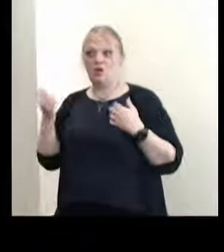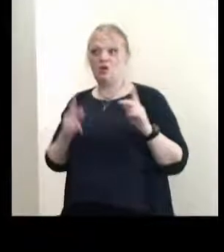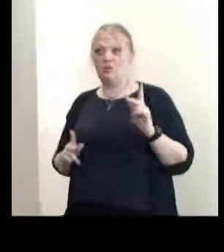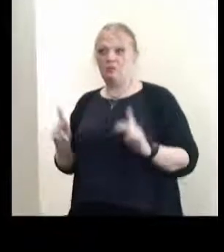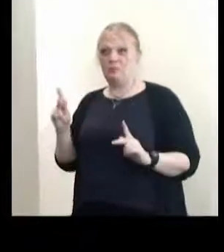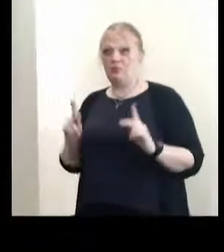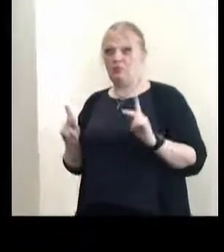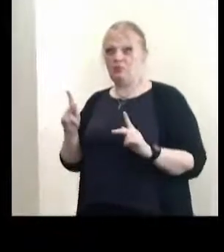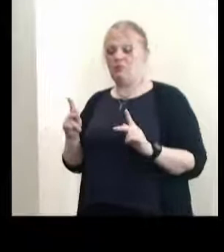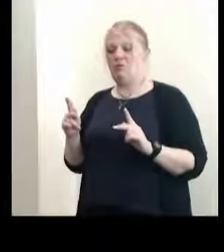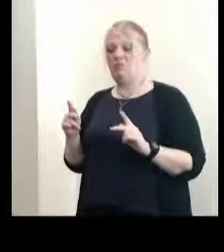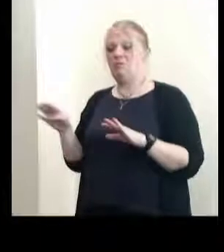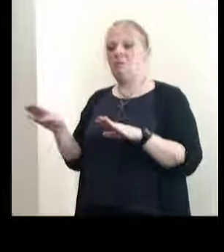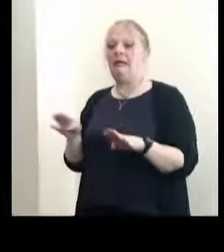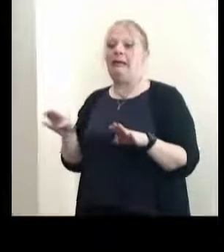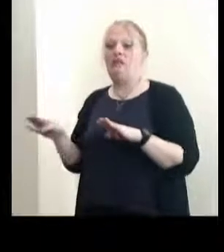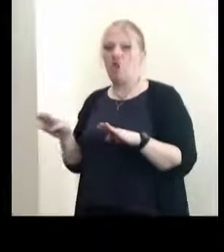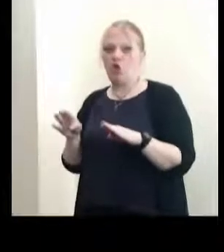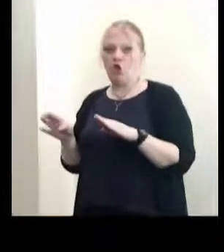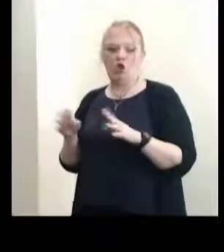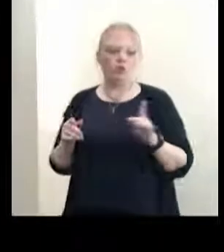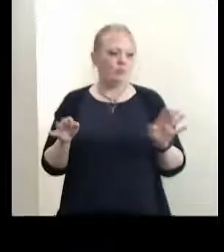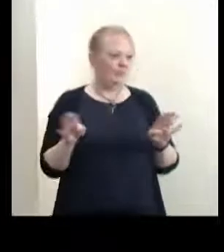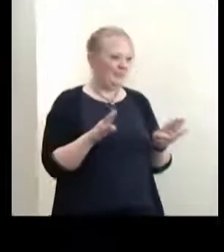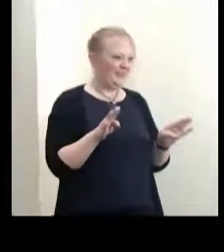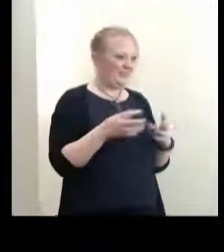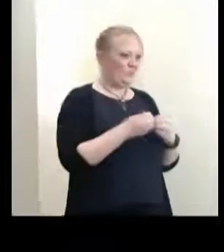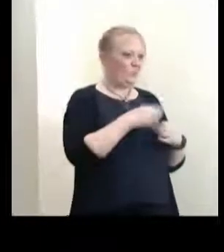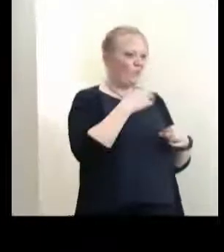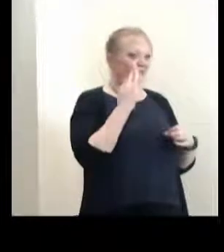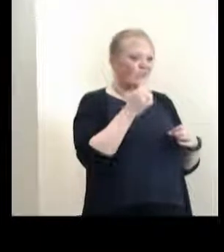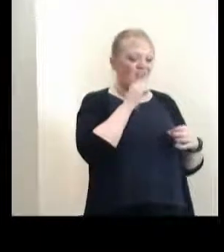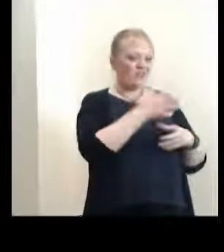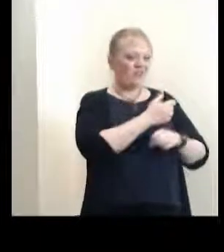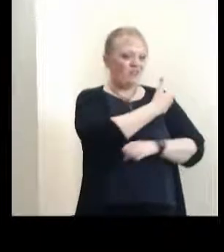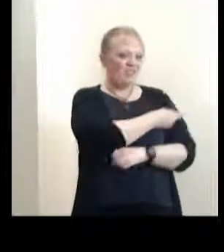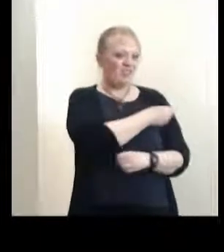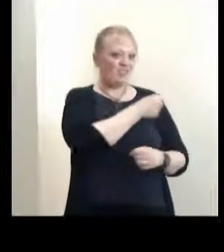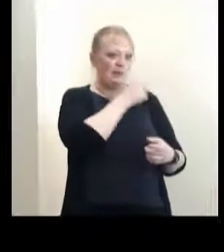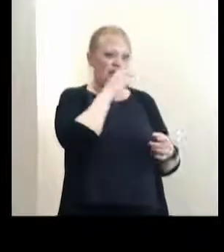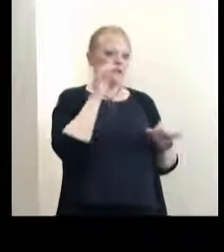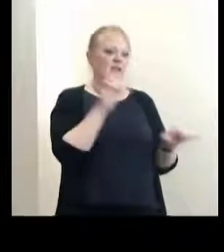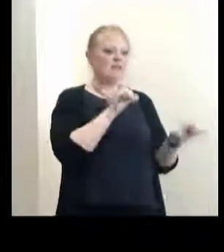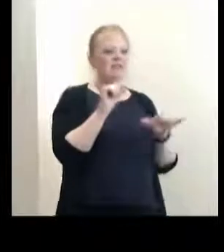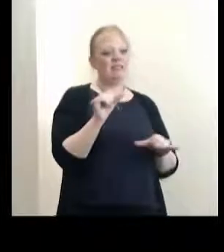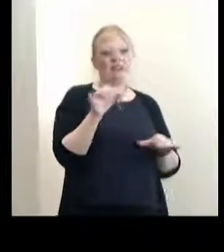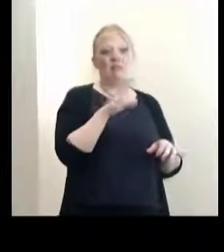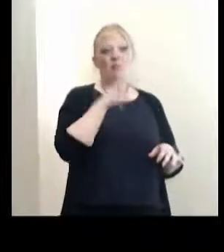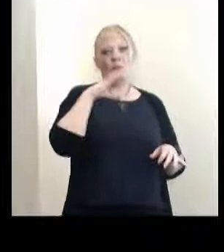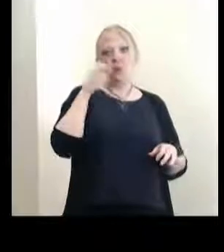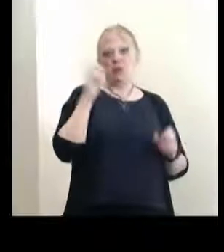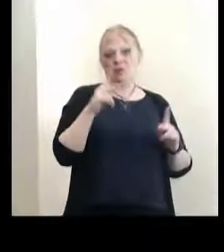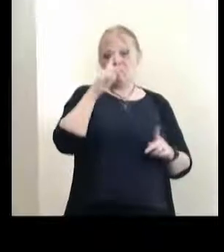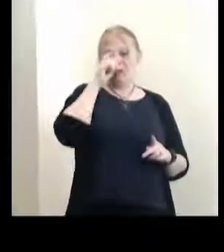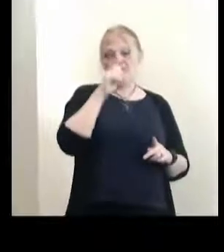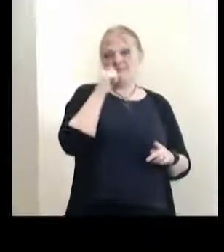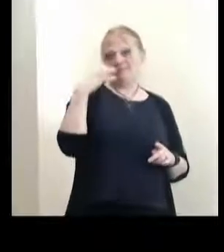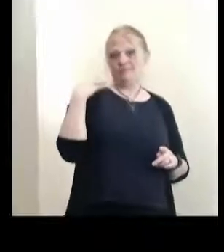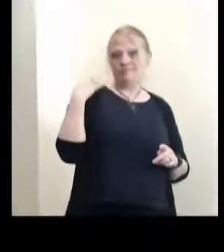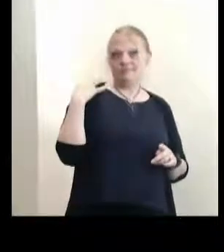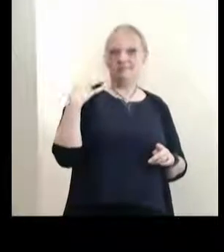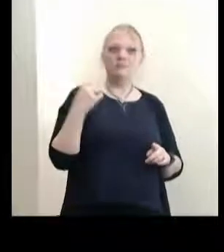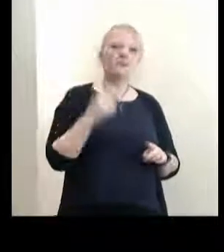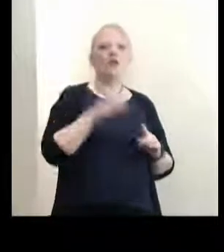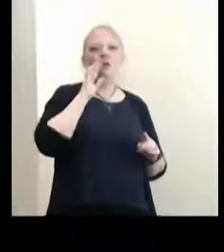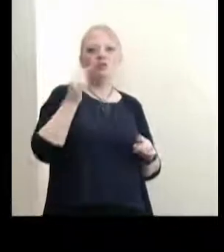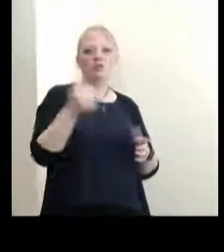having behavior that's putting them more at risk, and they have not received vaccination levels at the same rate as the older ones just because they've been eligible. But I'll turn it